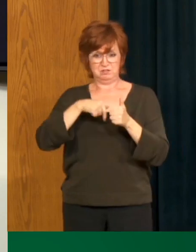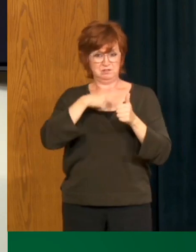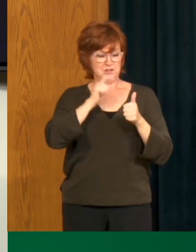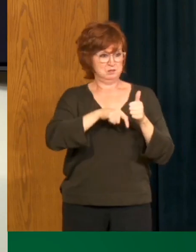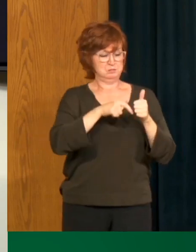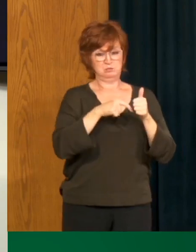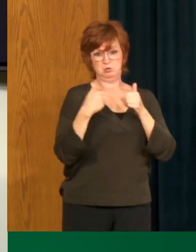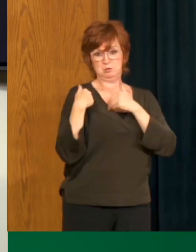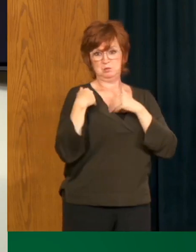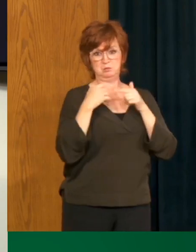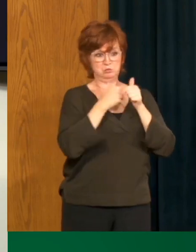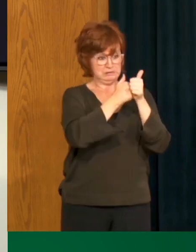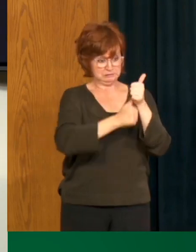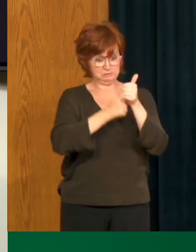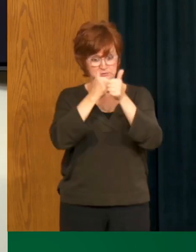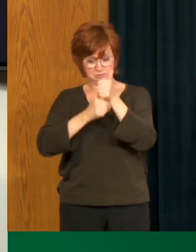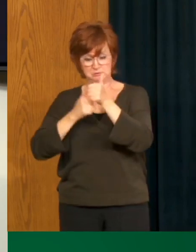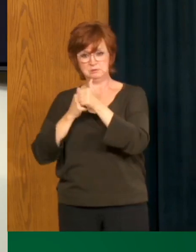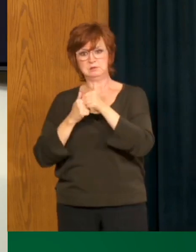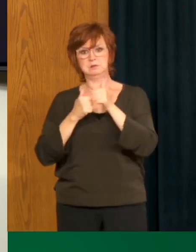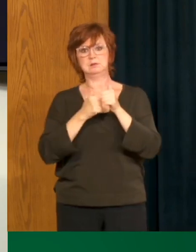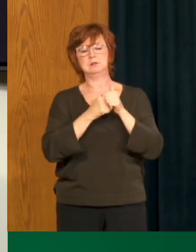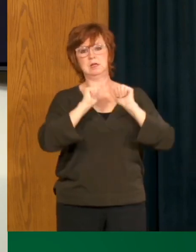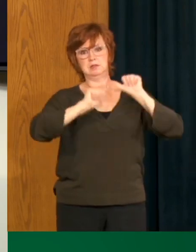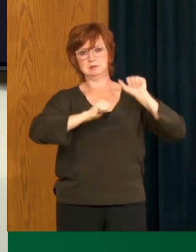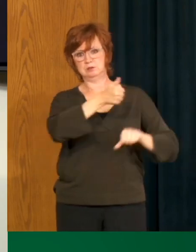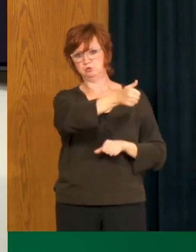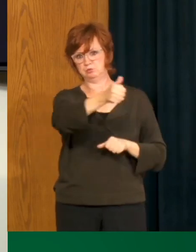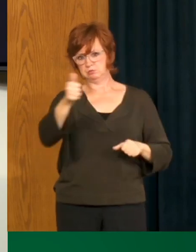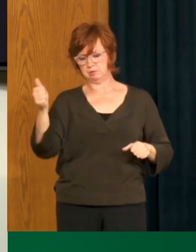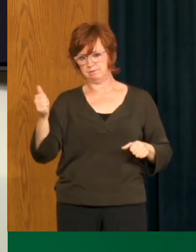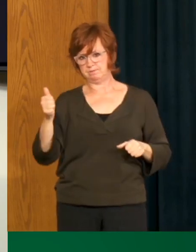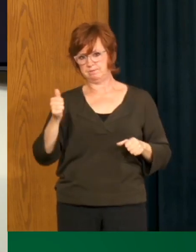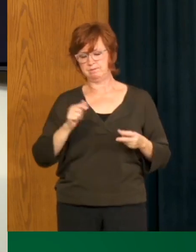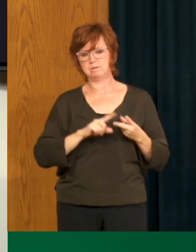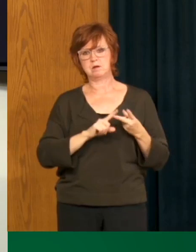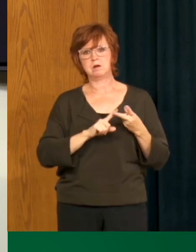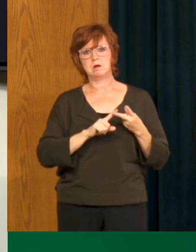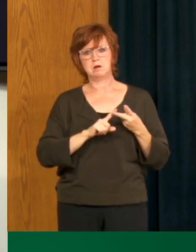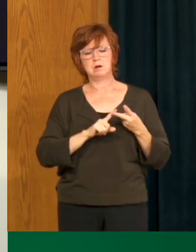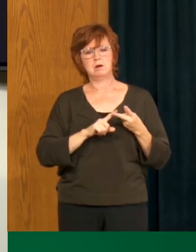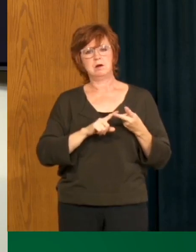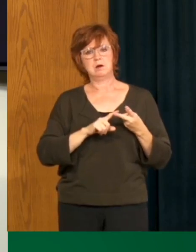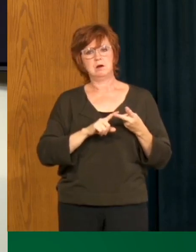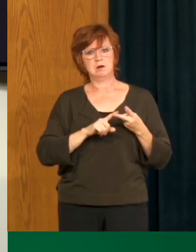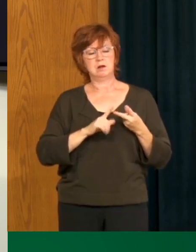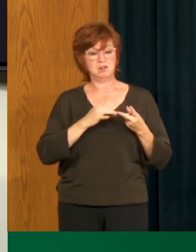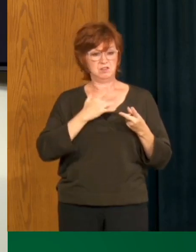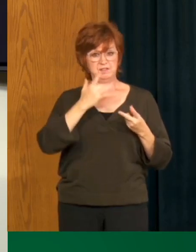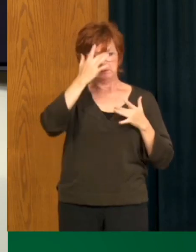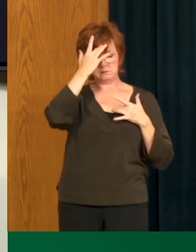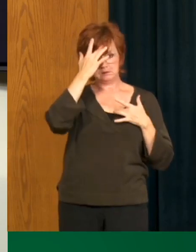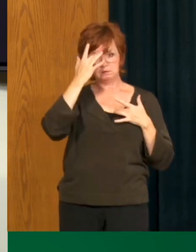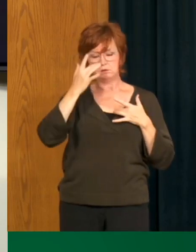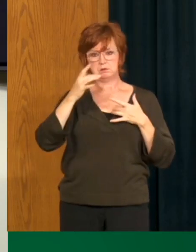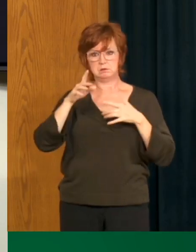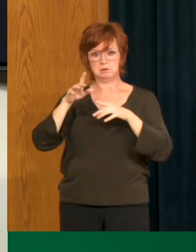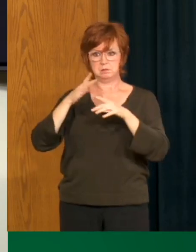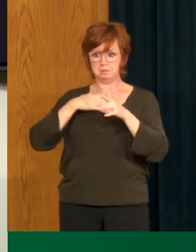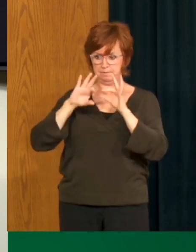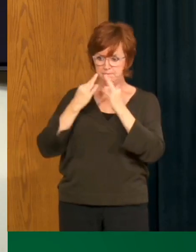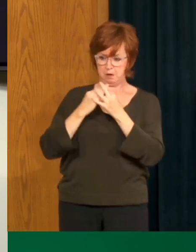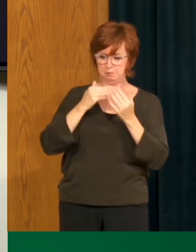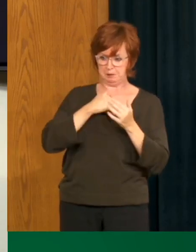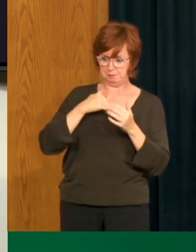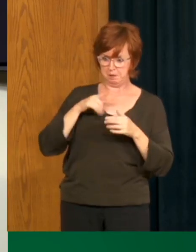of as we are out and about, but also being very aware that if we are feeling unwell or if anyone in our family is feeling unwell, we really need to seek testing